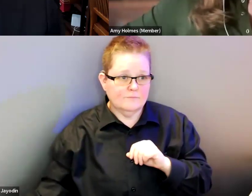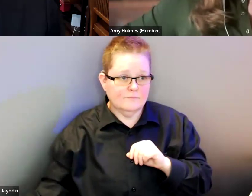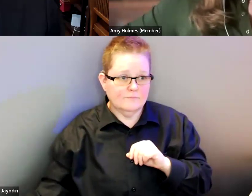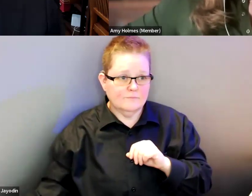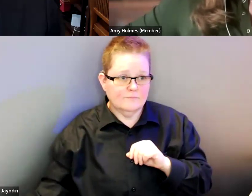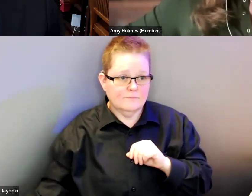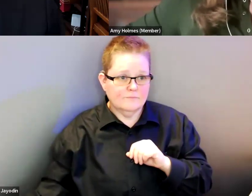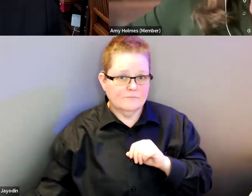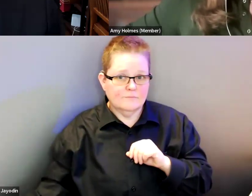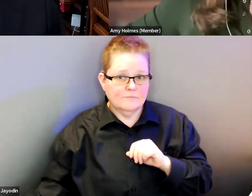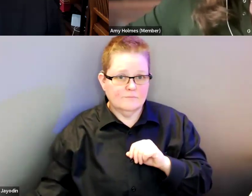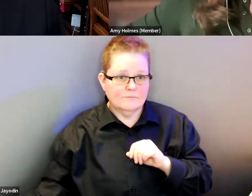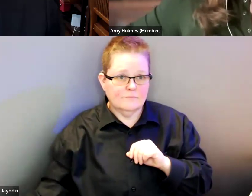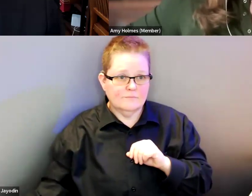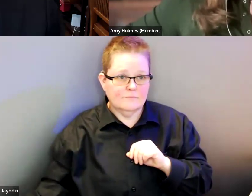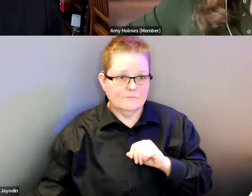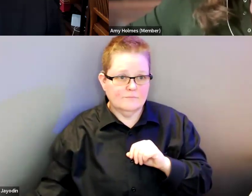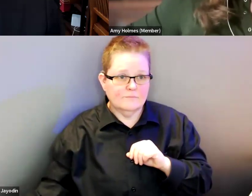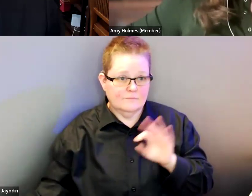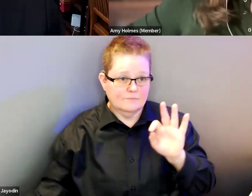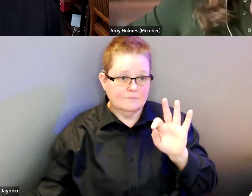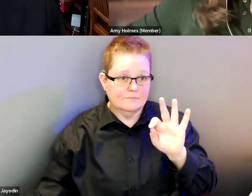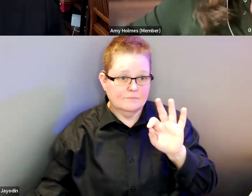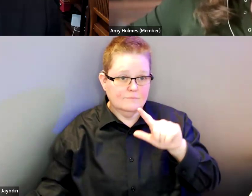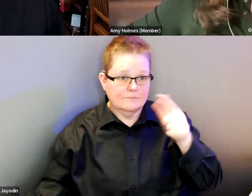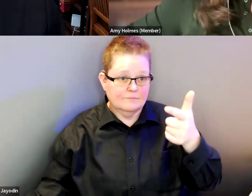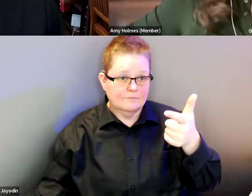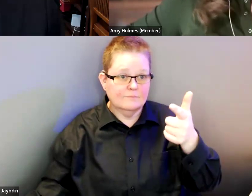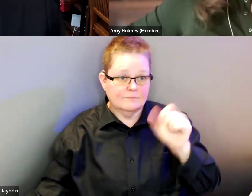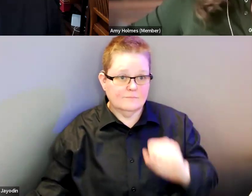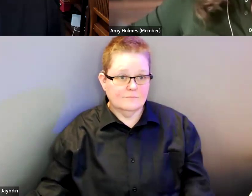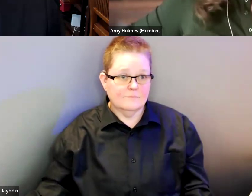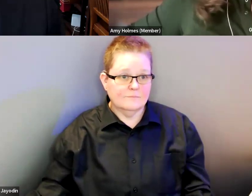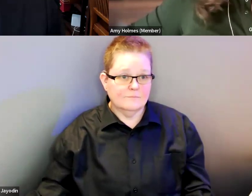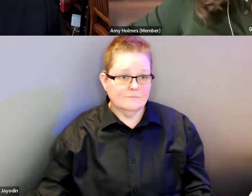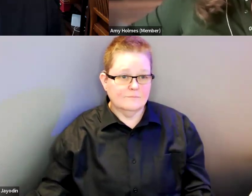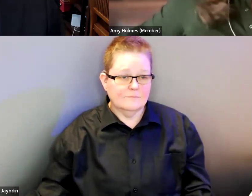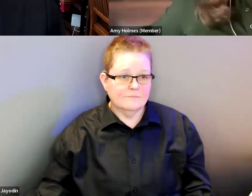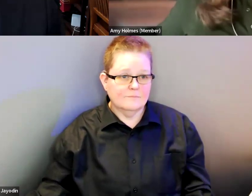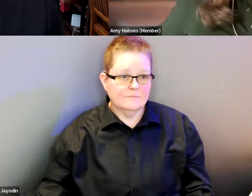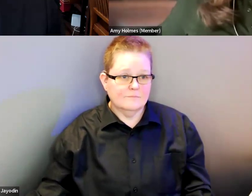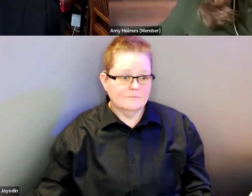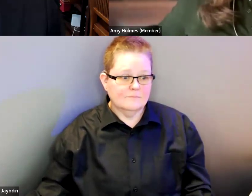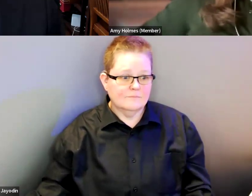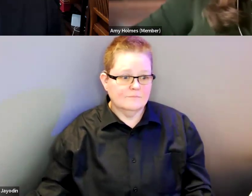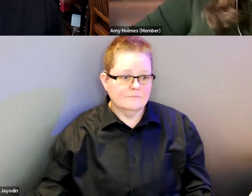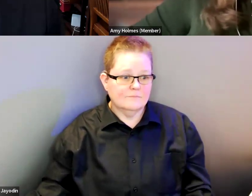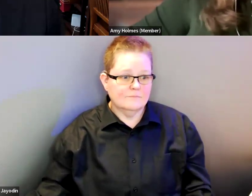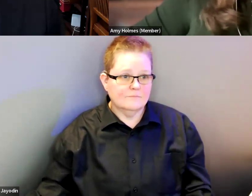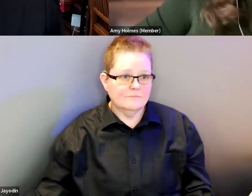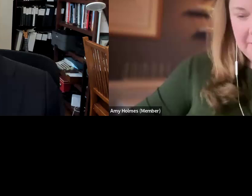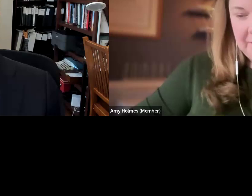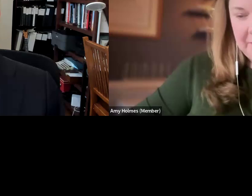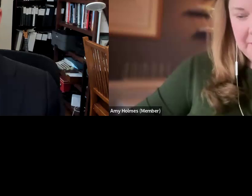and if you have a 7-member subcommittee, then 4 members of the subcommittee can report something out. And if there's other people that aren't present, that are present